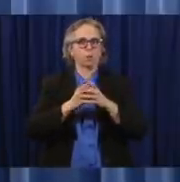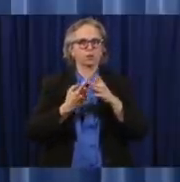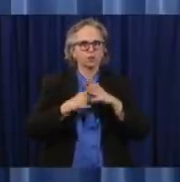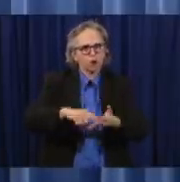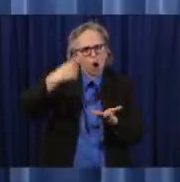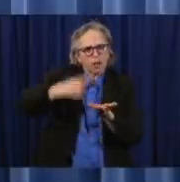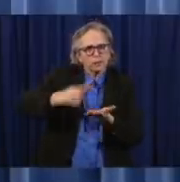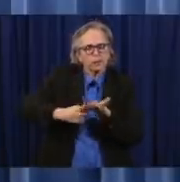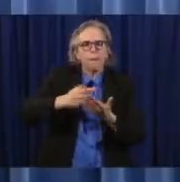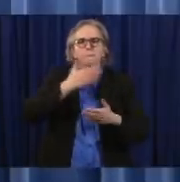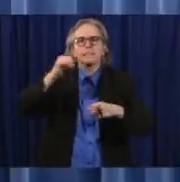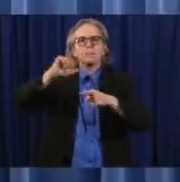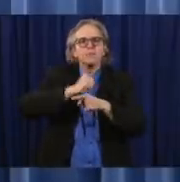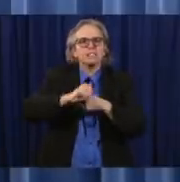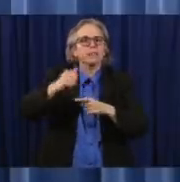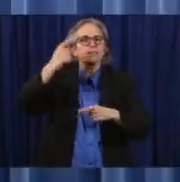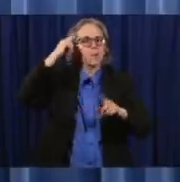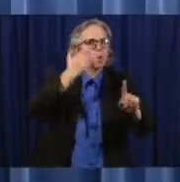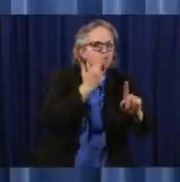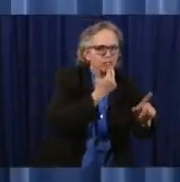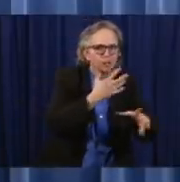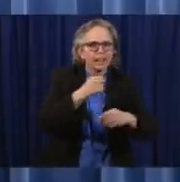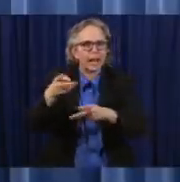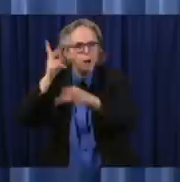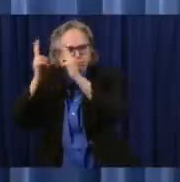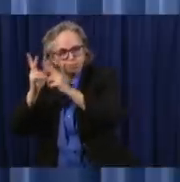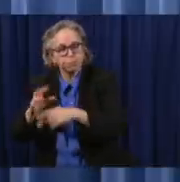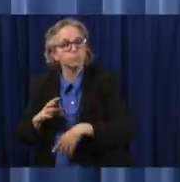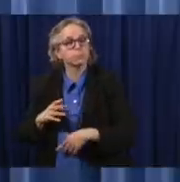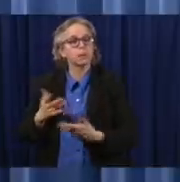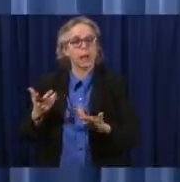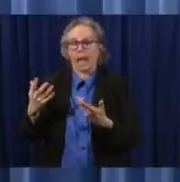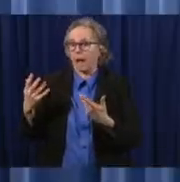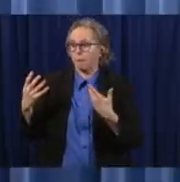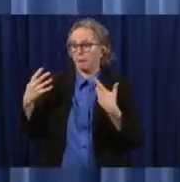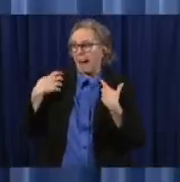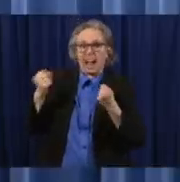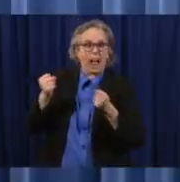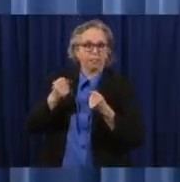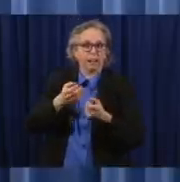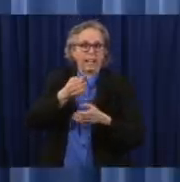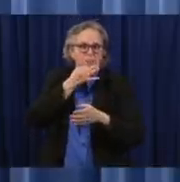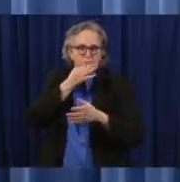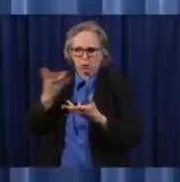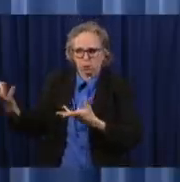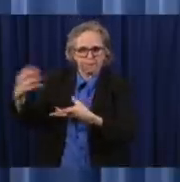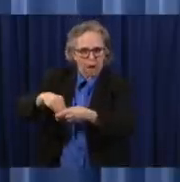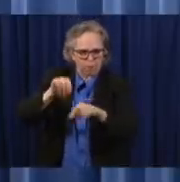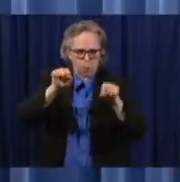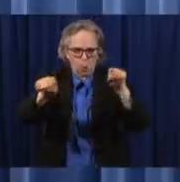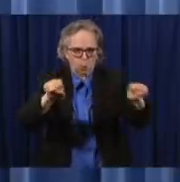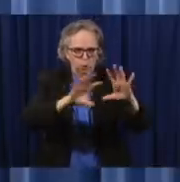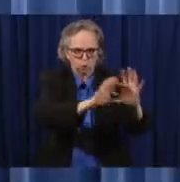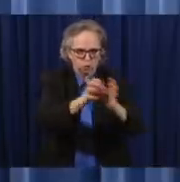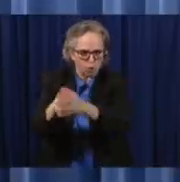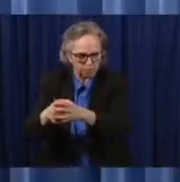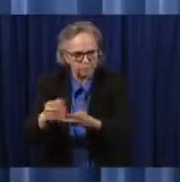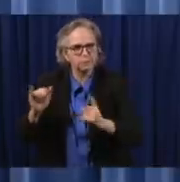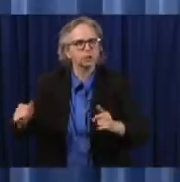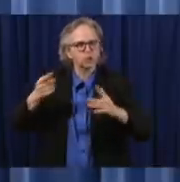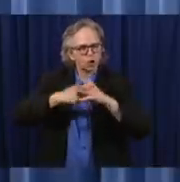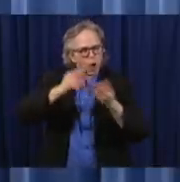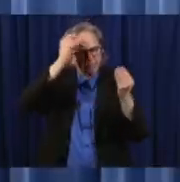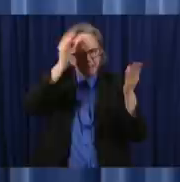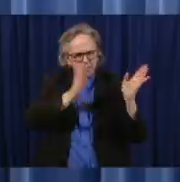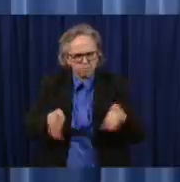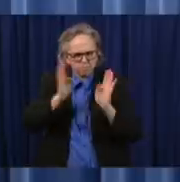people involved in that as well, and come up with some recommendations as we look to the future